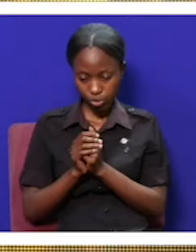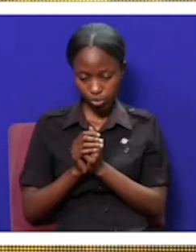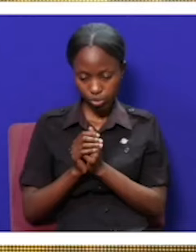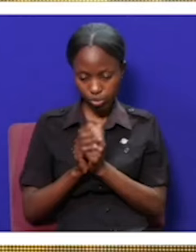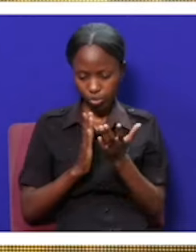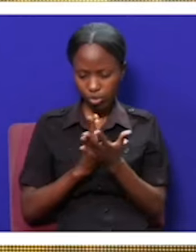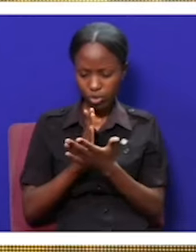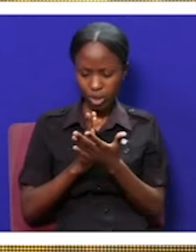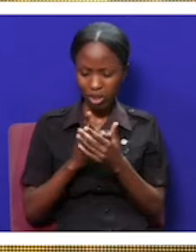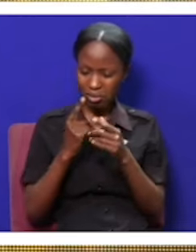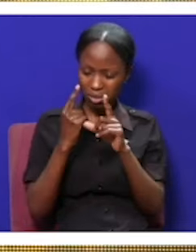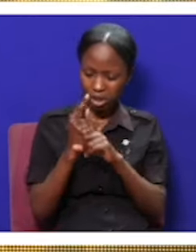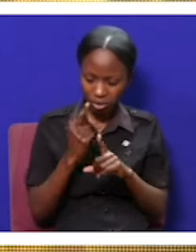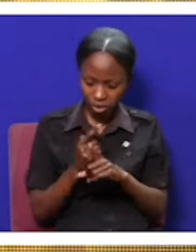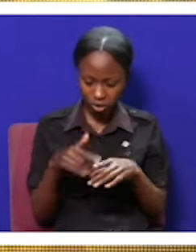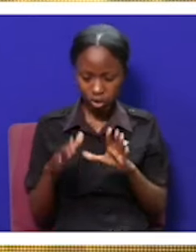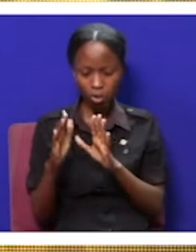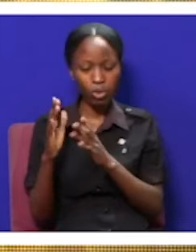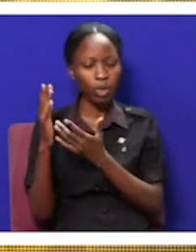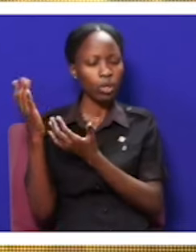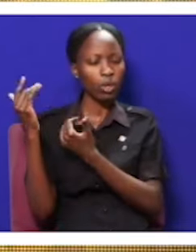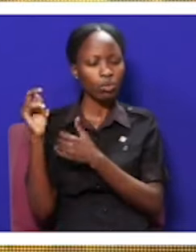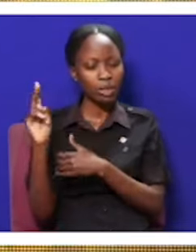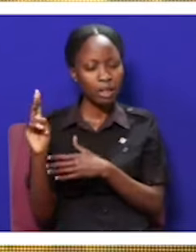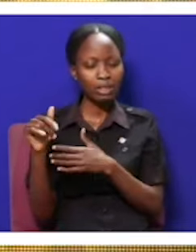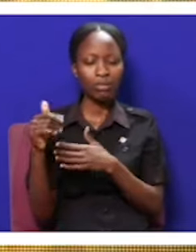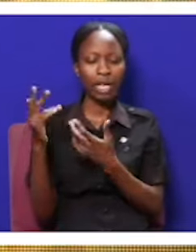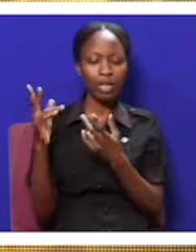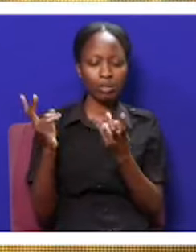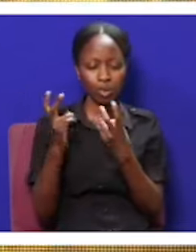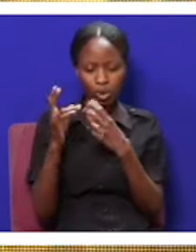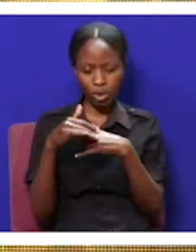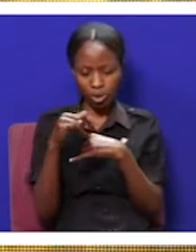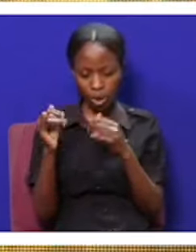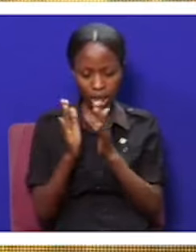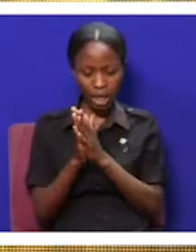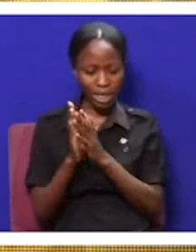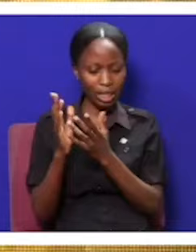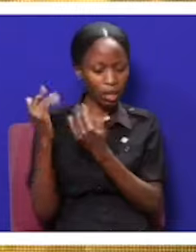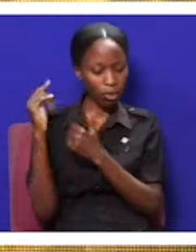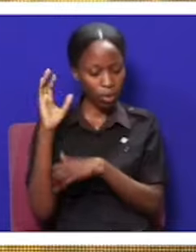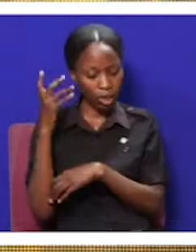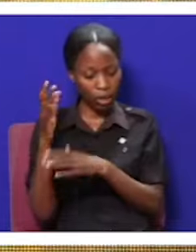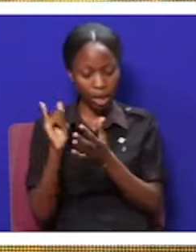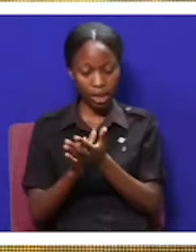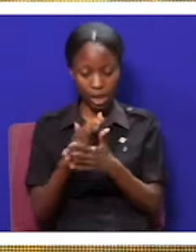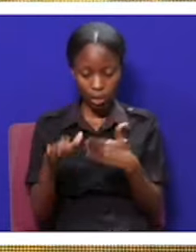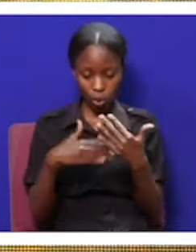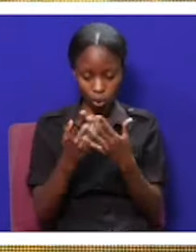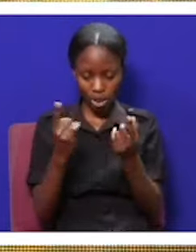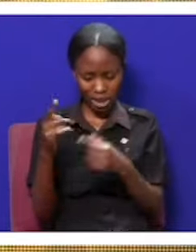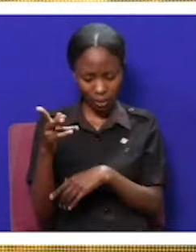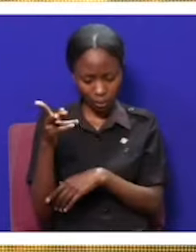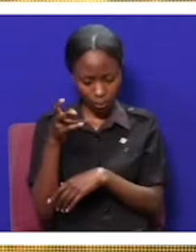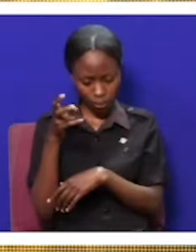our hope media platforms, that Father, they will hear your word and hide